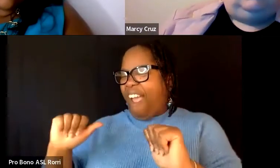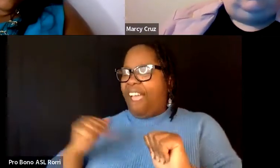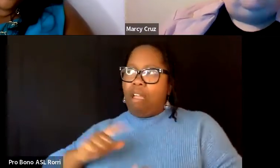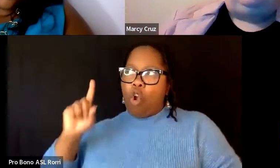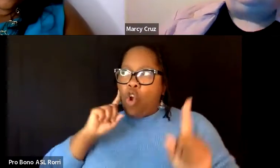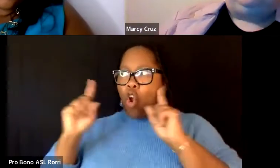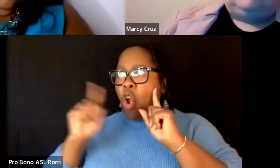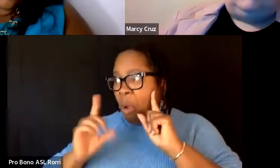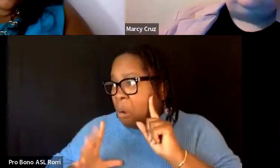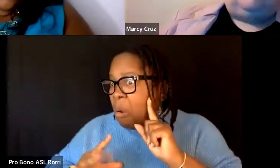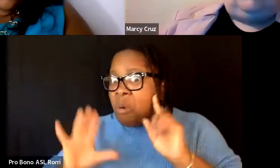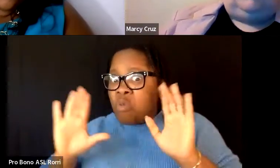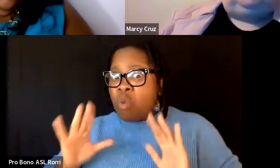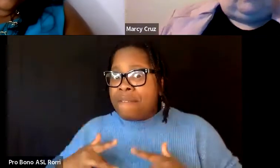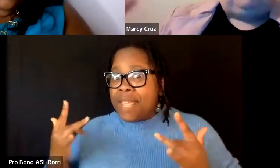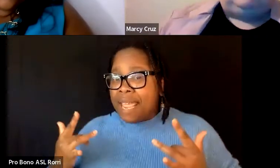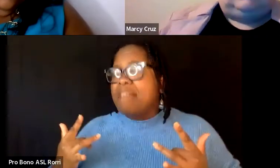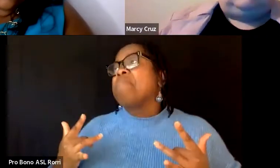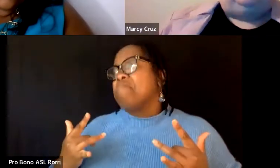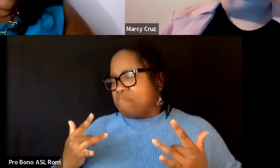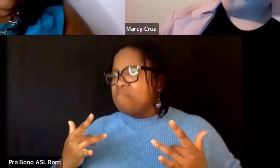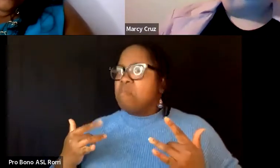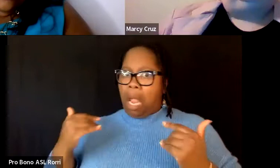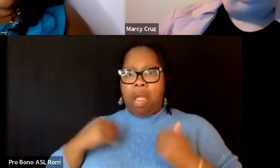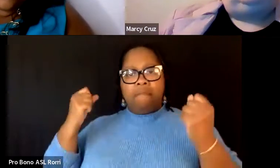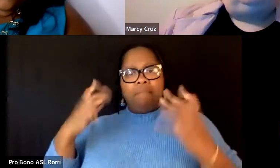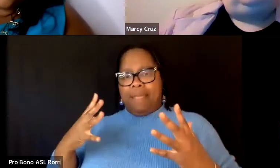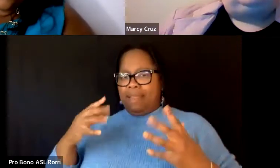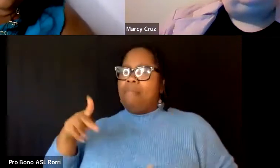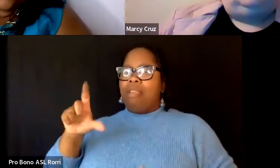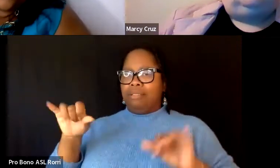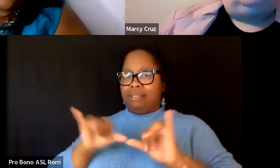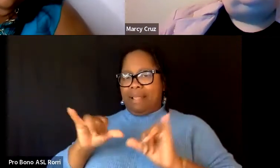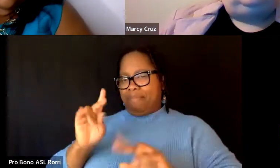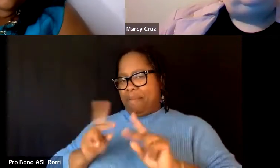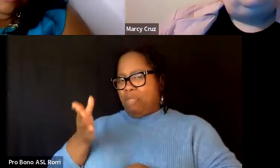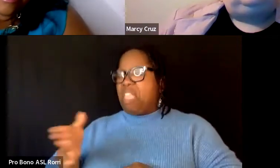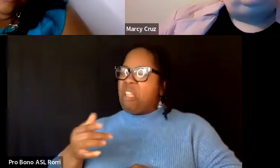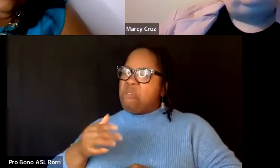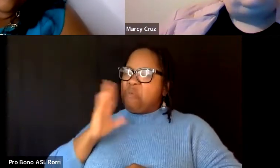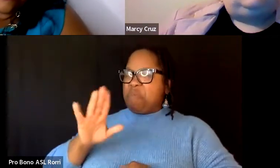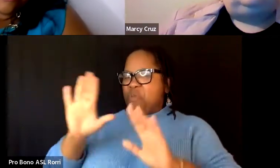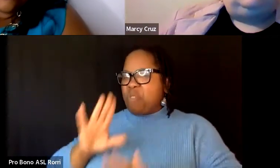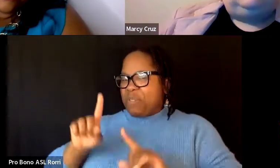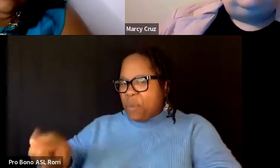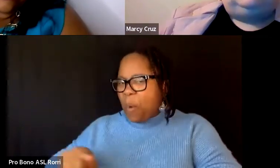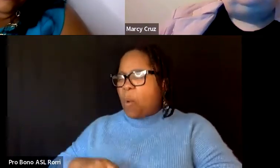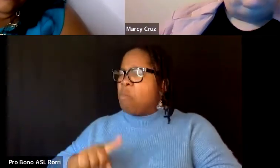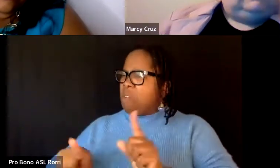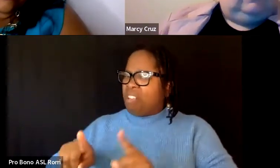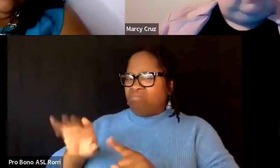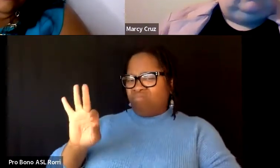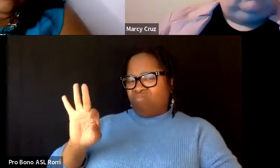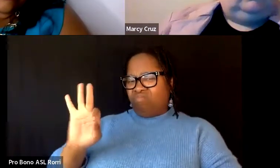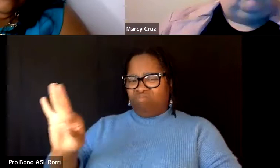So and there is a plus size presence there, so I think it would be great to go. But that's great news. And you